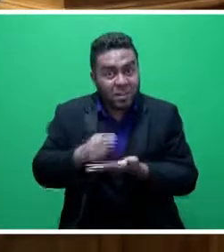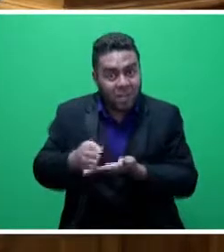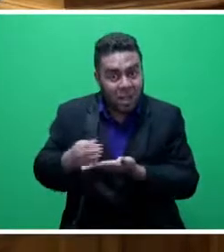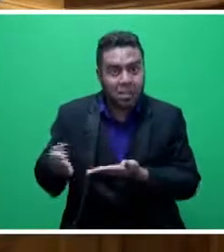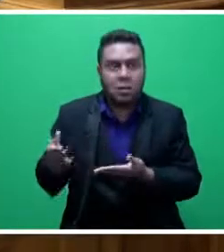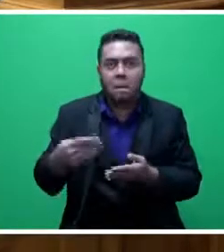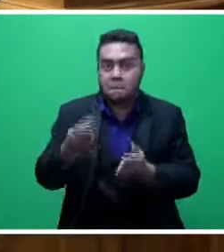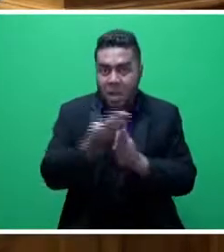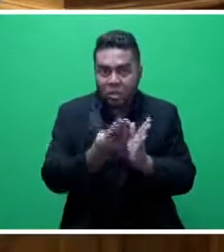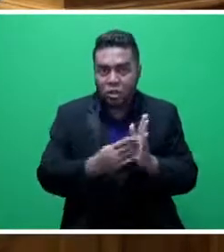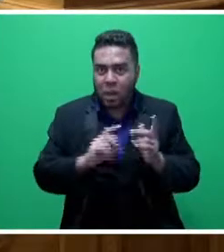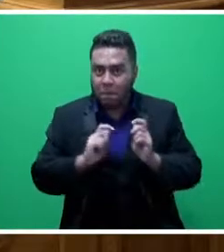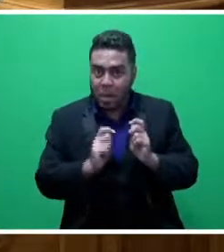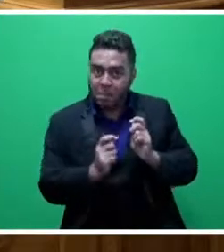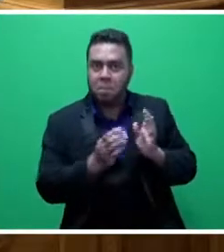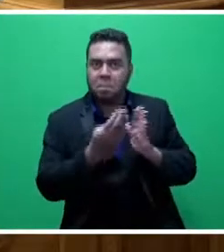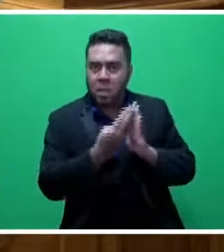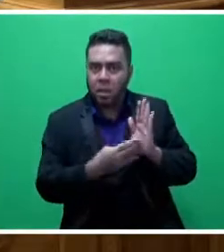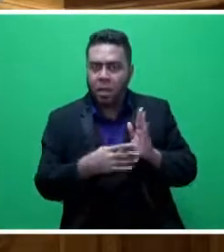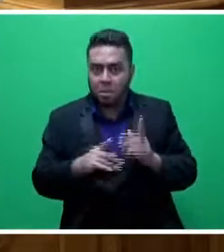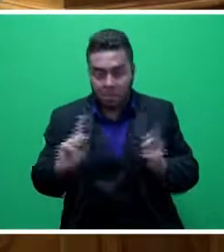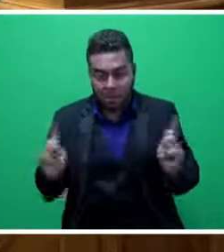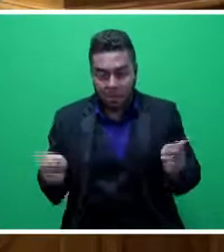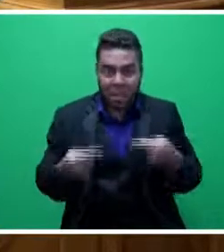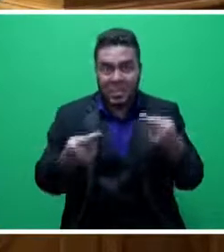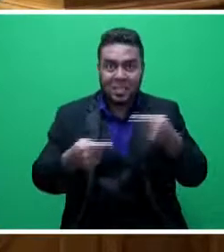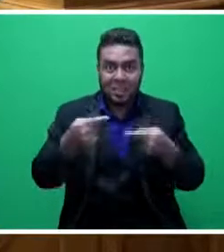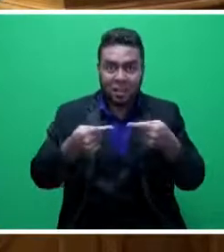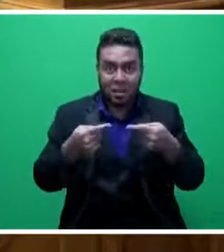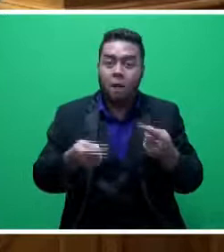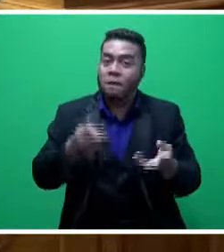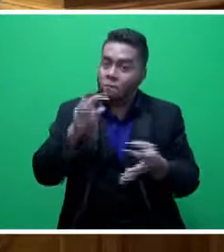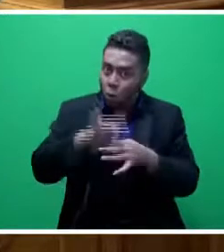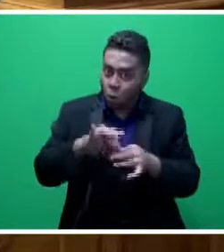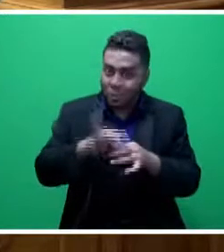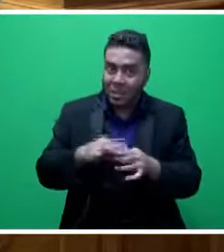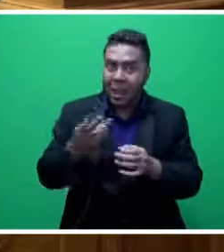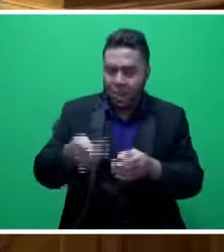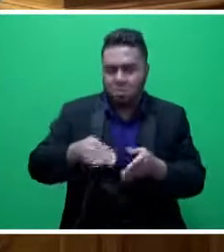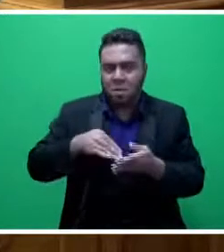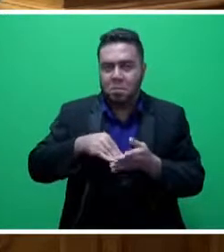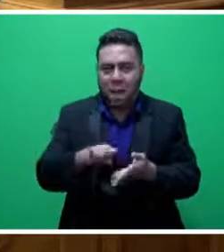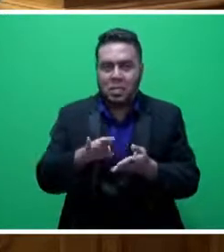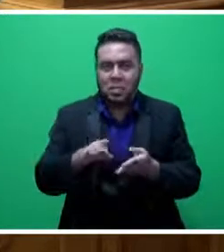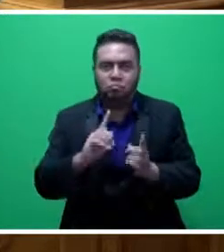Amendment Bill 2020 be debated, voted upon and be passed.